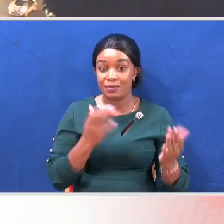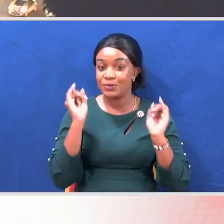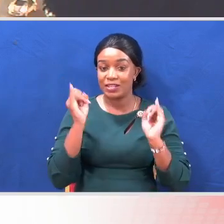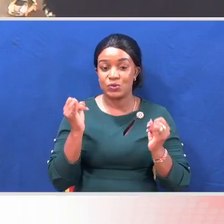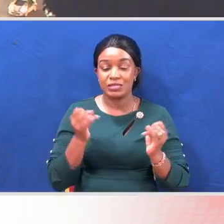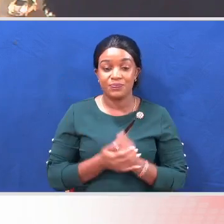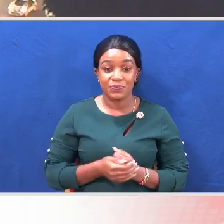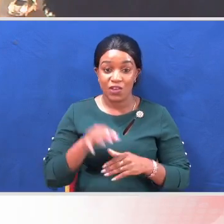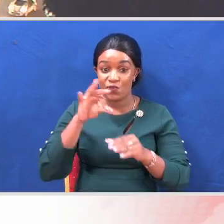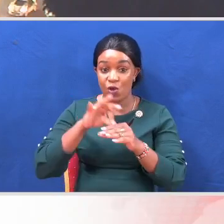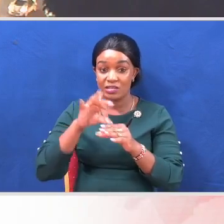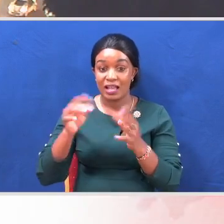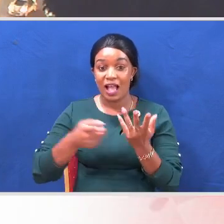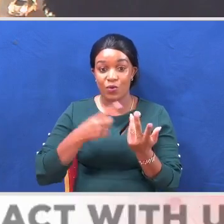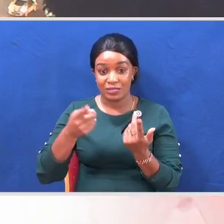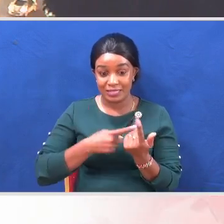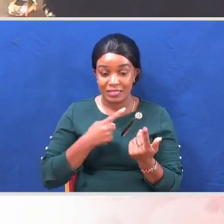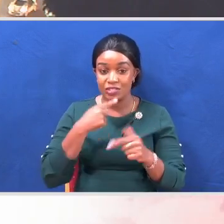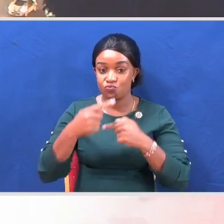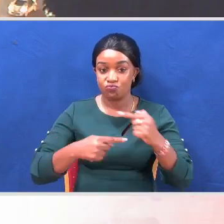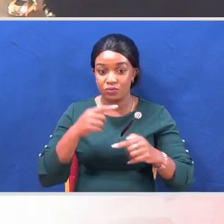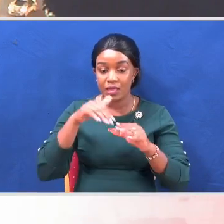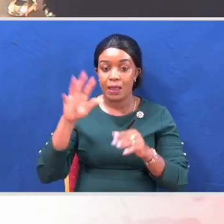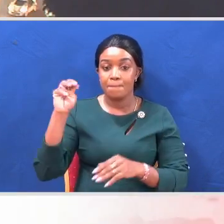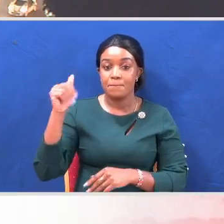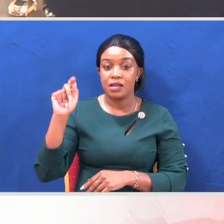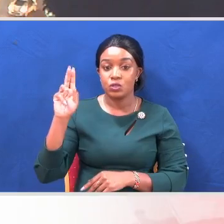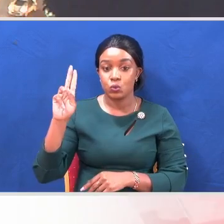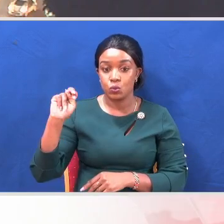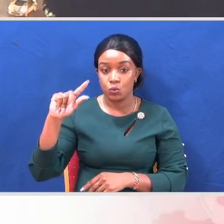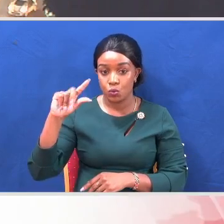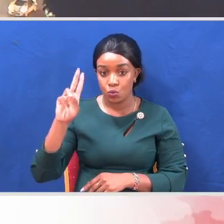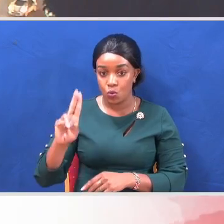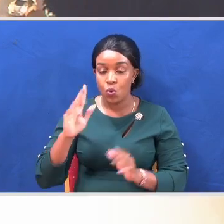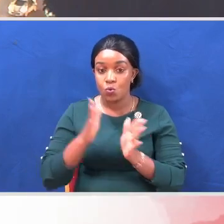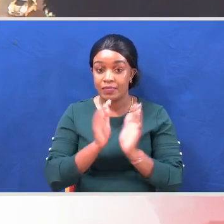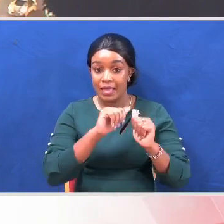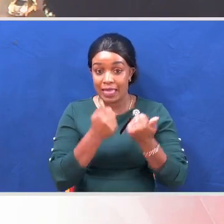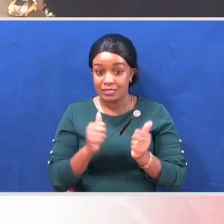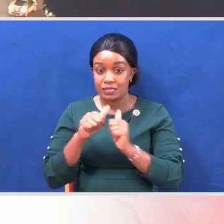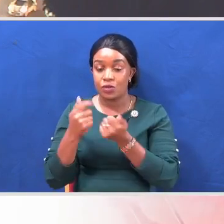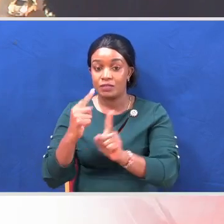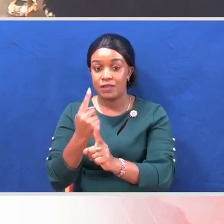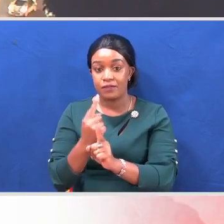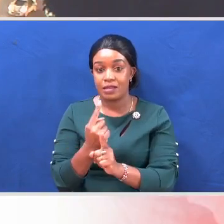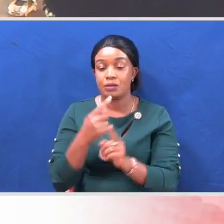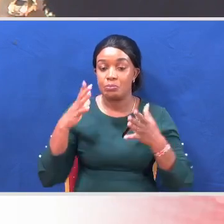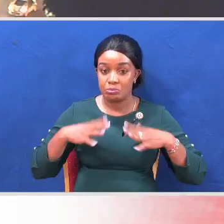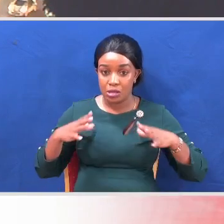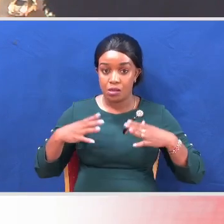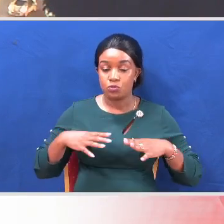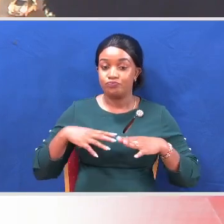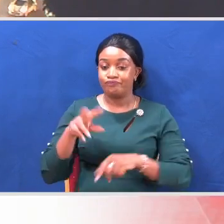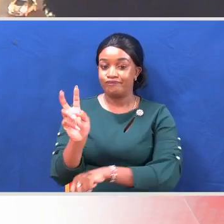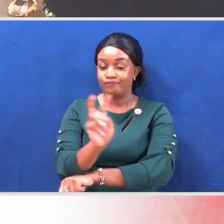Now, vote counting and tallying is underway in Matungu constituency, with agents of various candidates already keeping